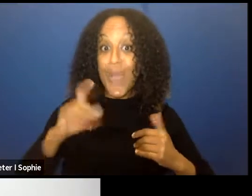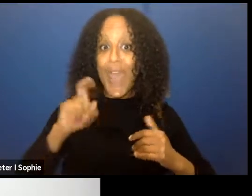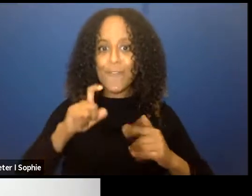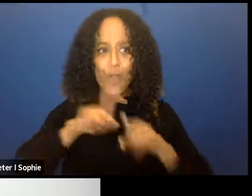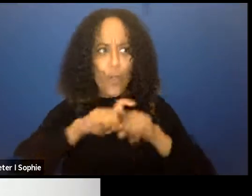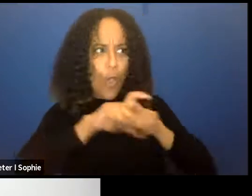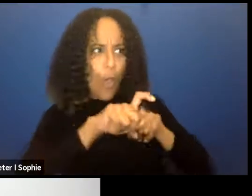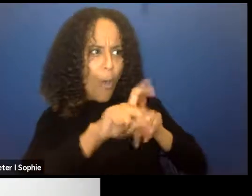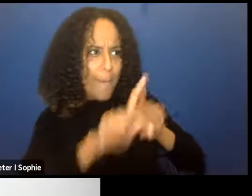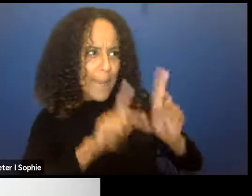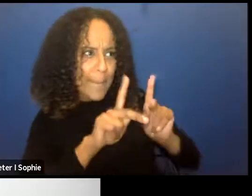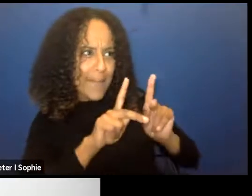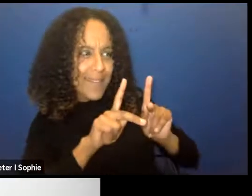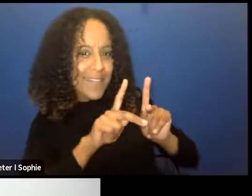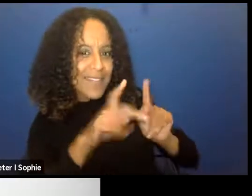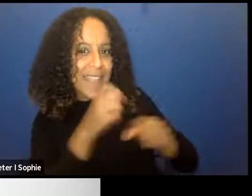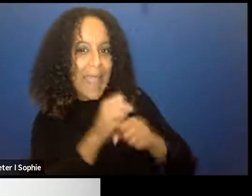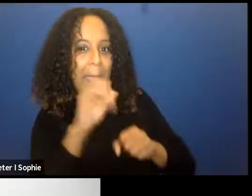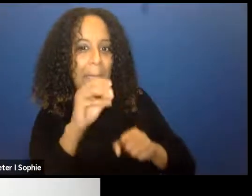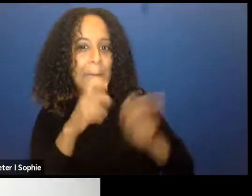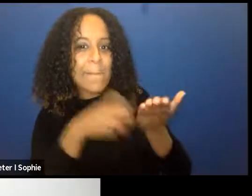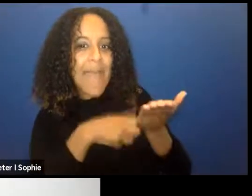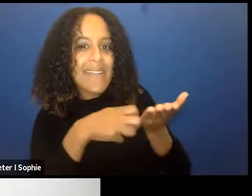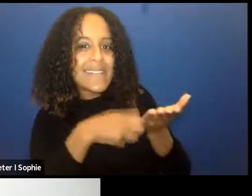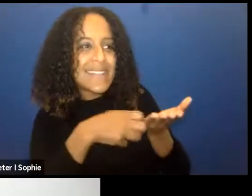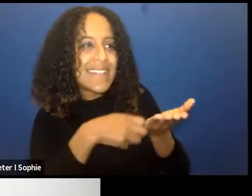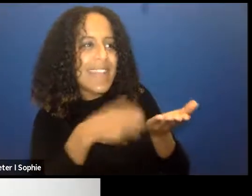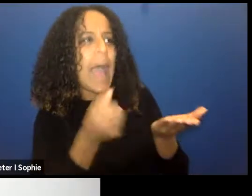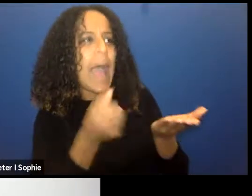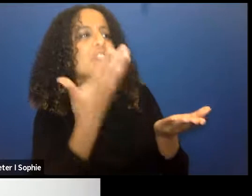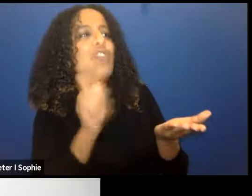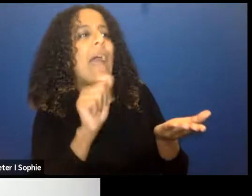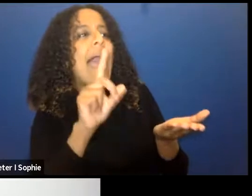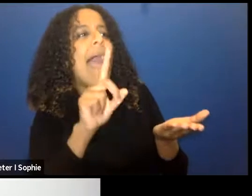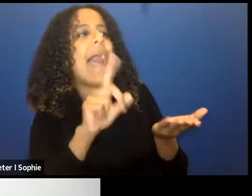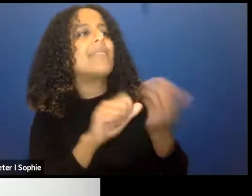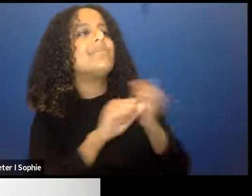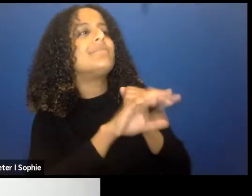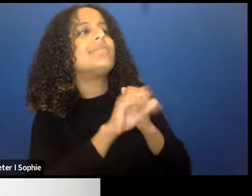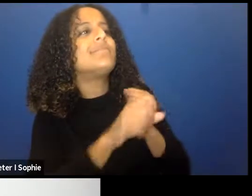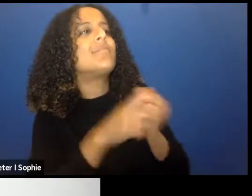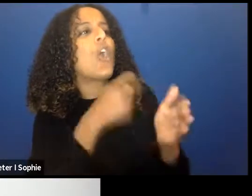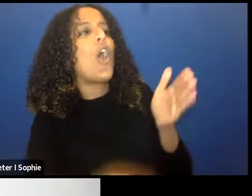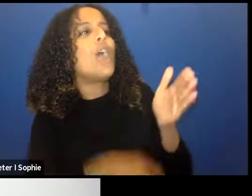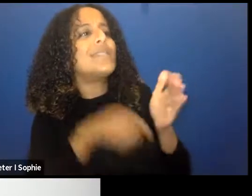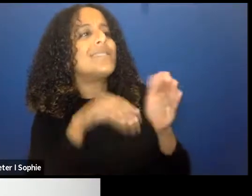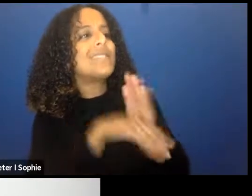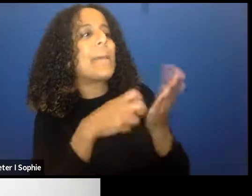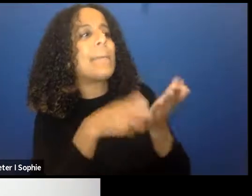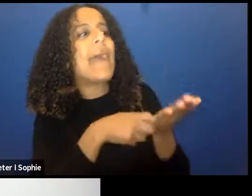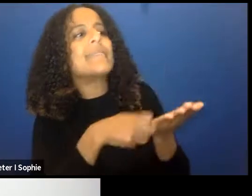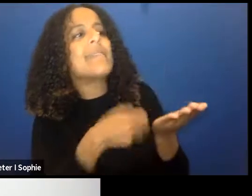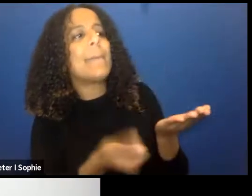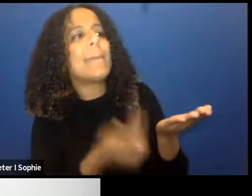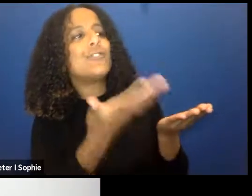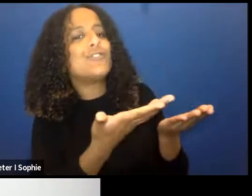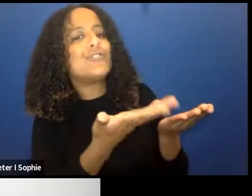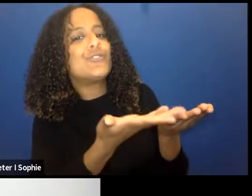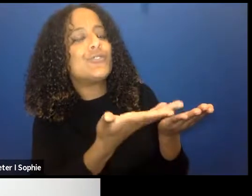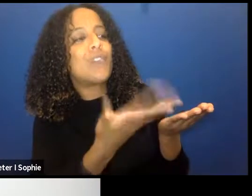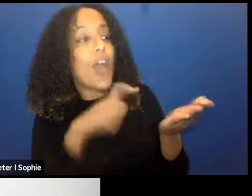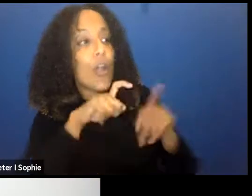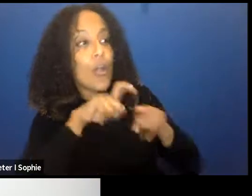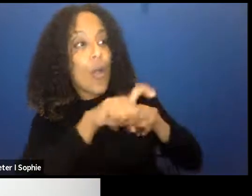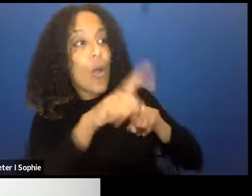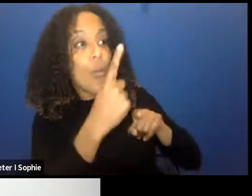people to get magazine rates, like how much is an ad going to cost in this magazine. And I was calling this